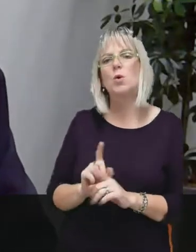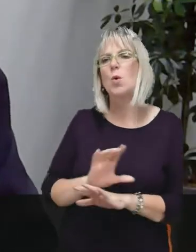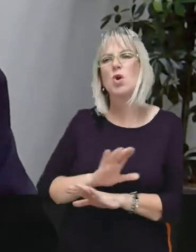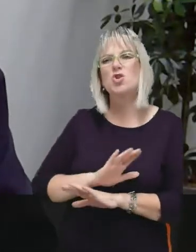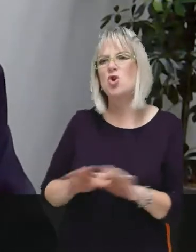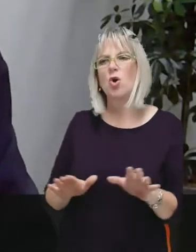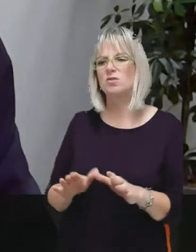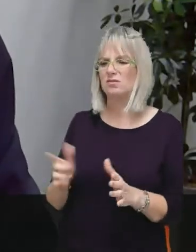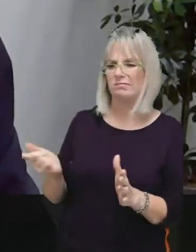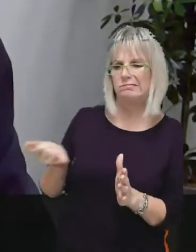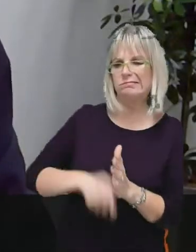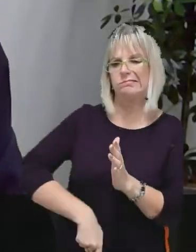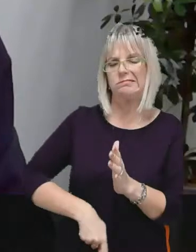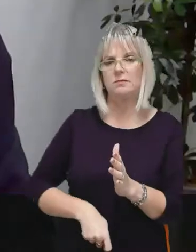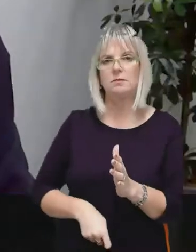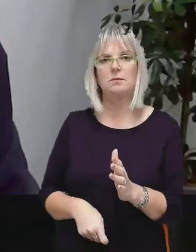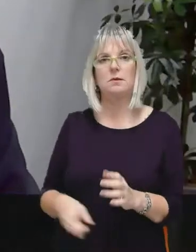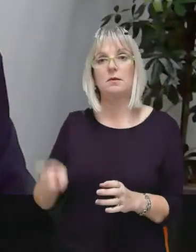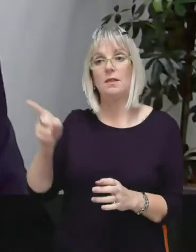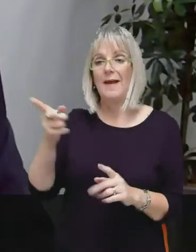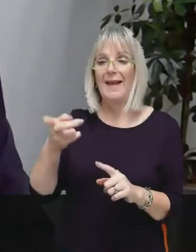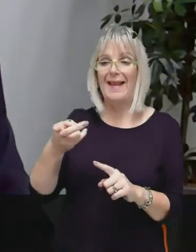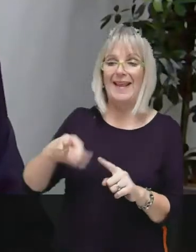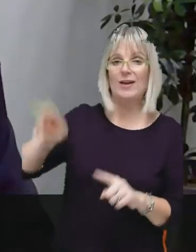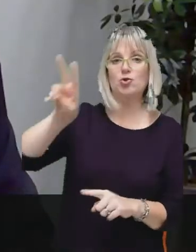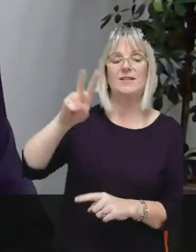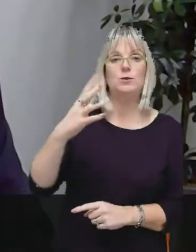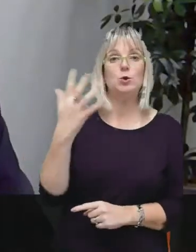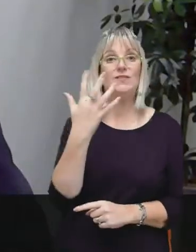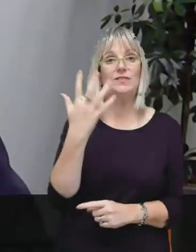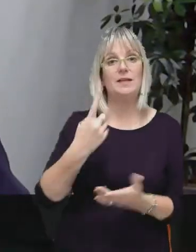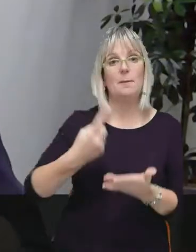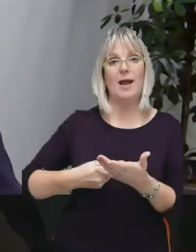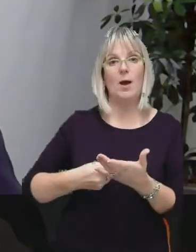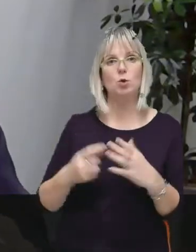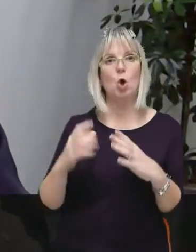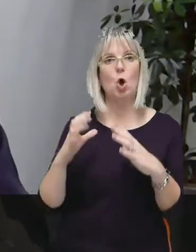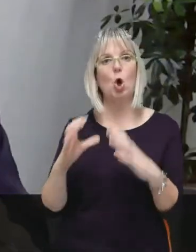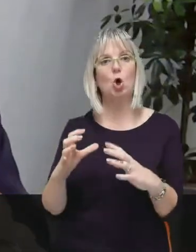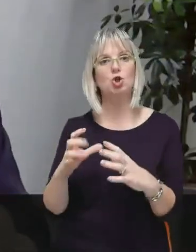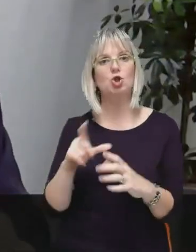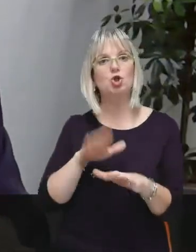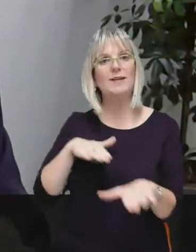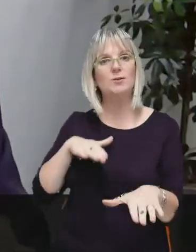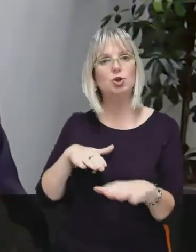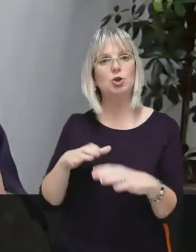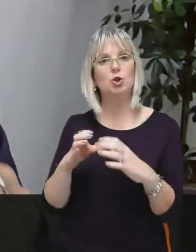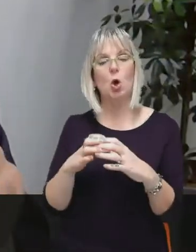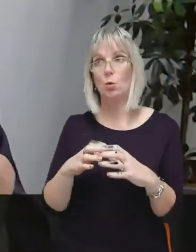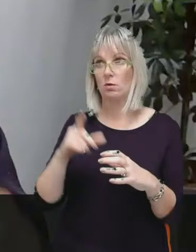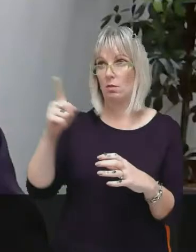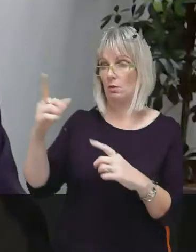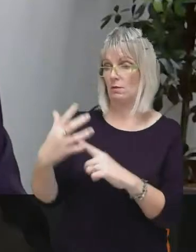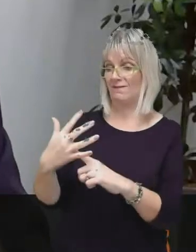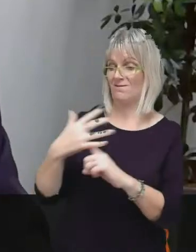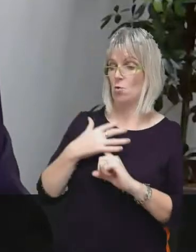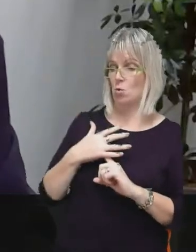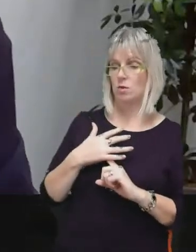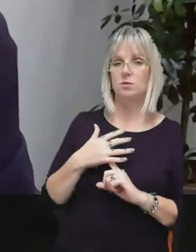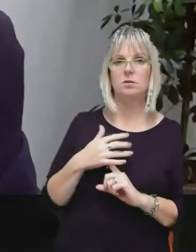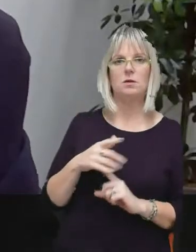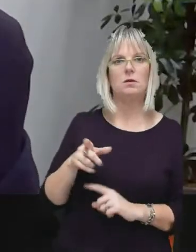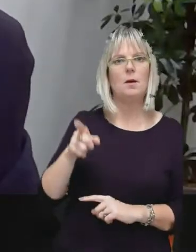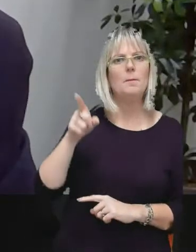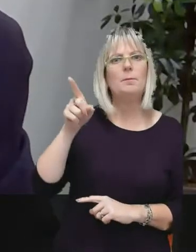to £15 was a condition imposed by this government. Mark, they weren't just happy with that condition, they wanted to extend it up